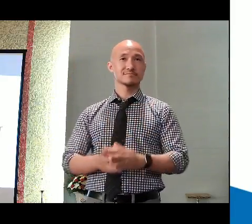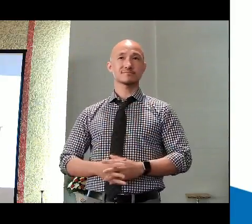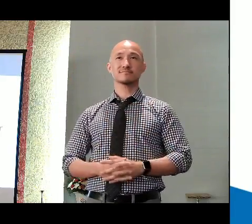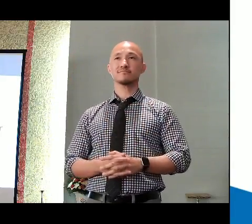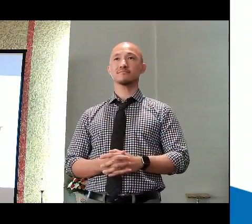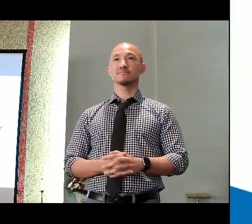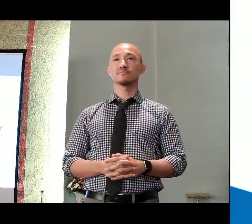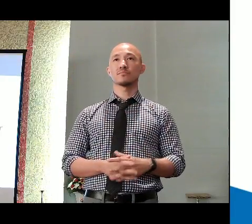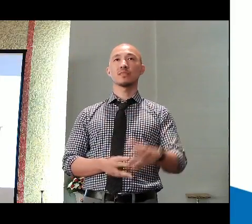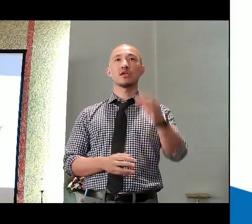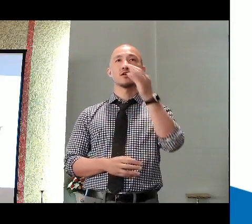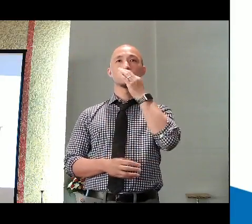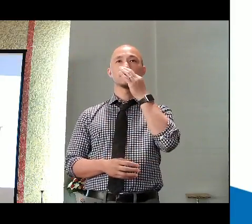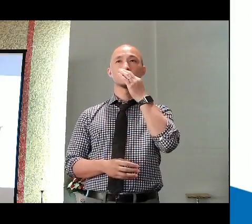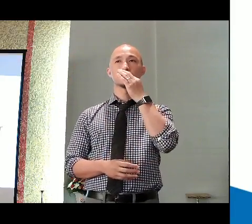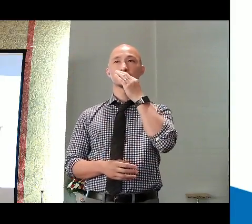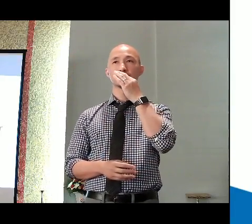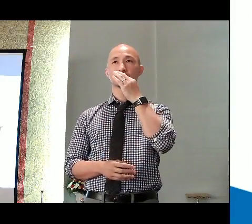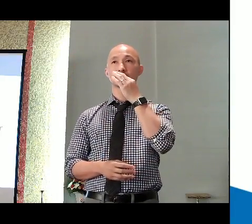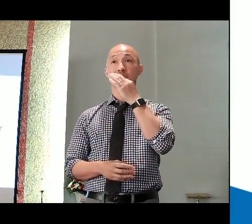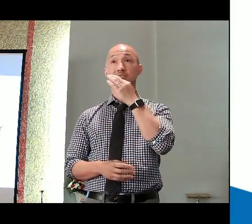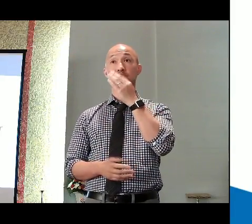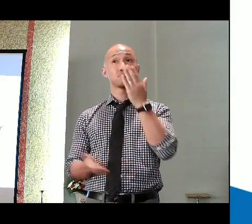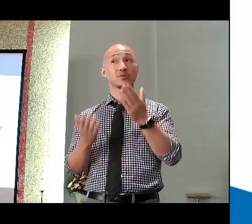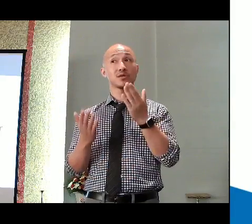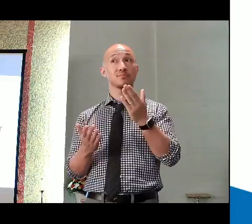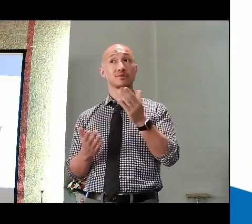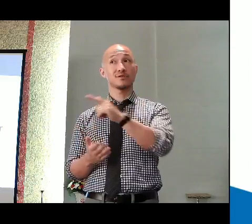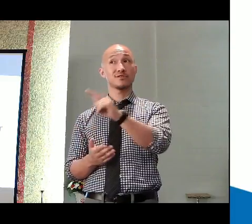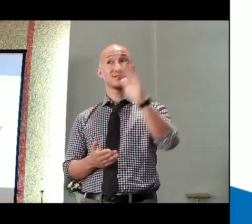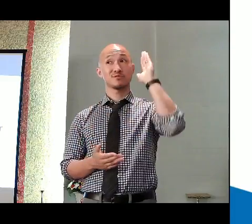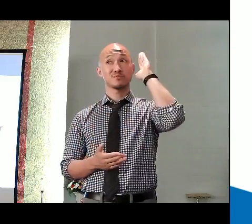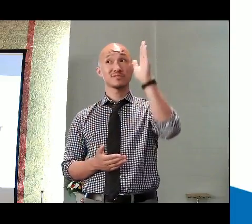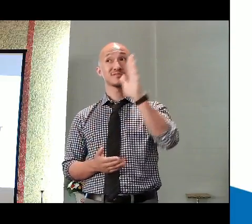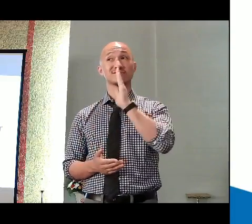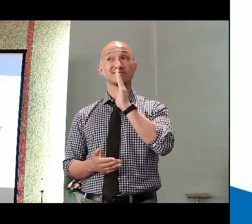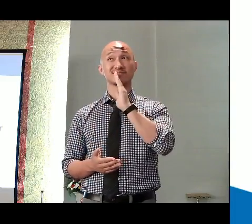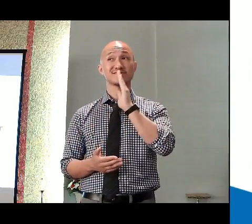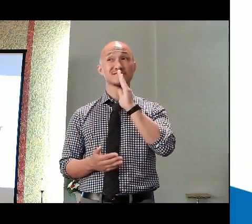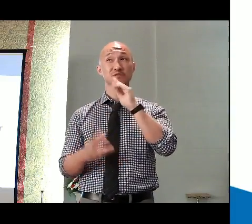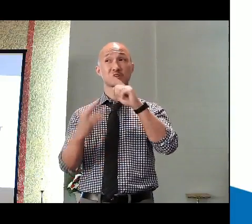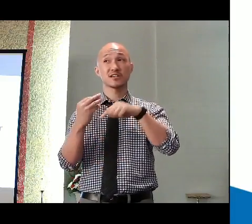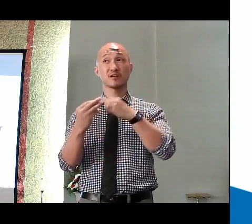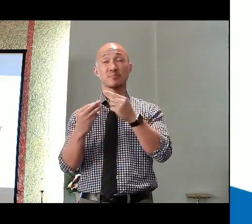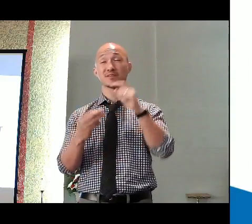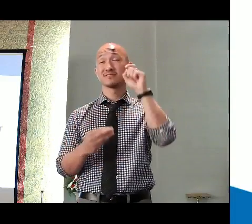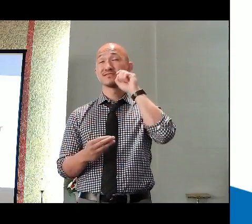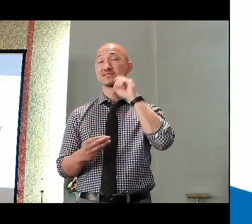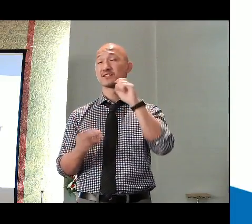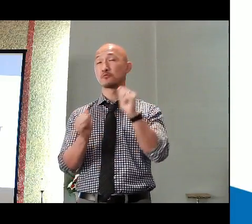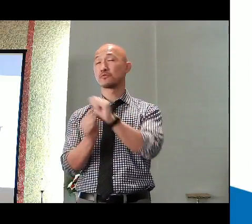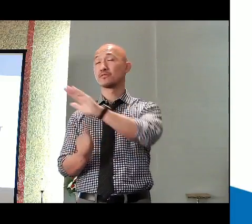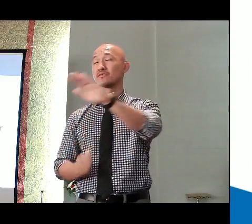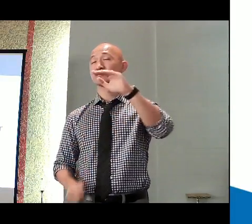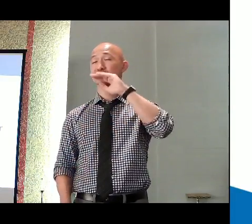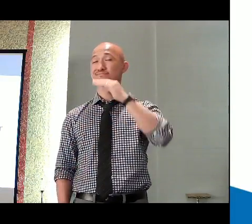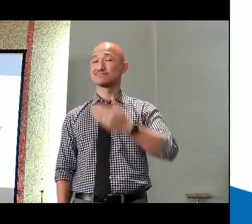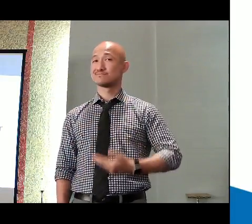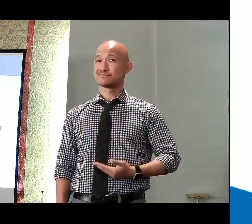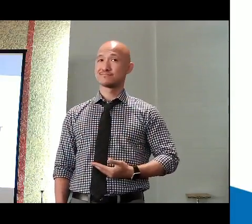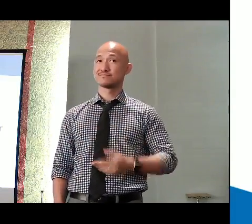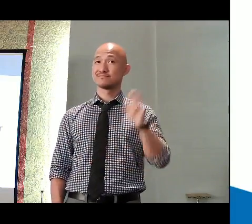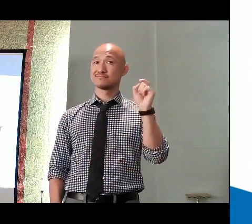talk when your daughter gets to be about maybe 16, 17. Maybe no younger than that, right? 16, 17. Some of you know